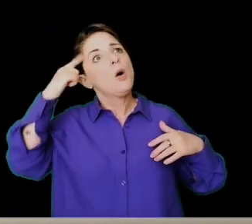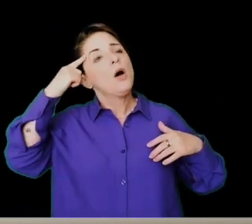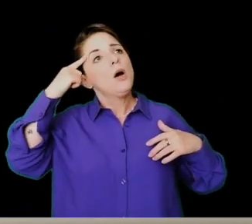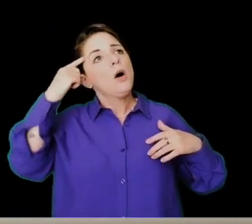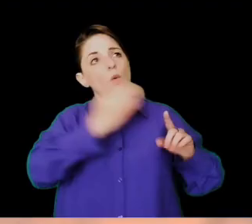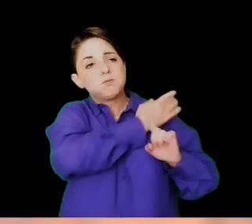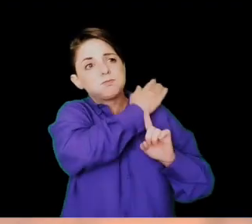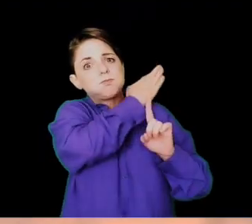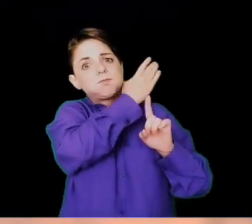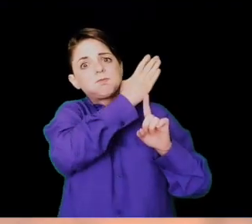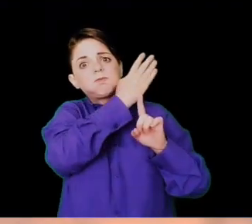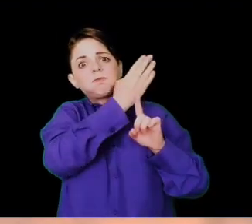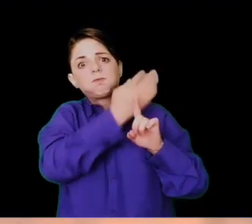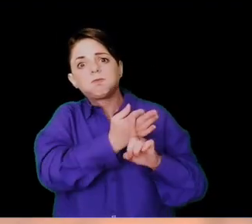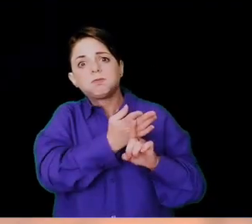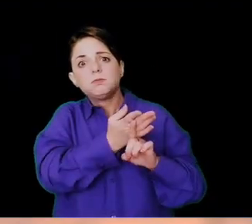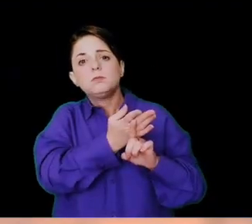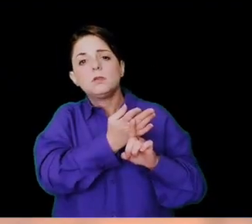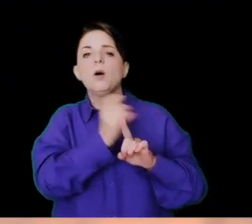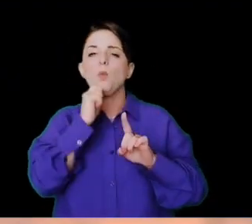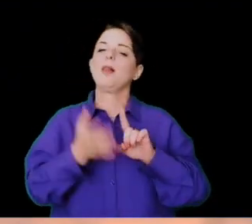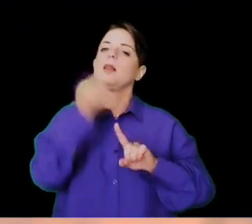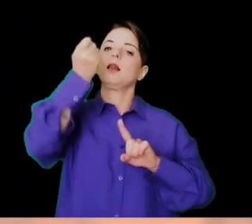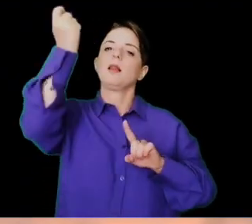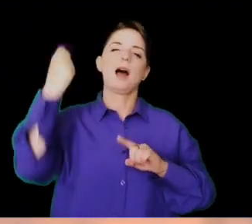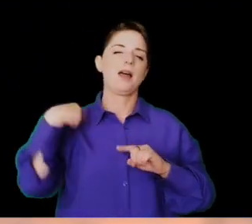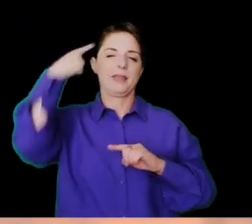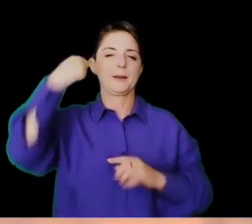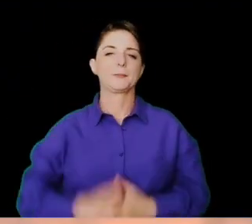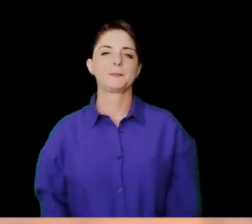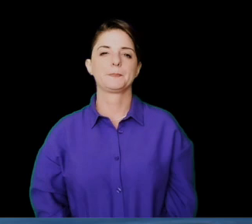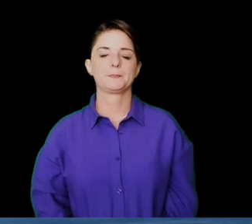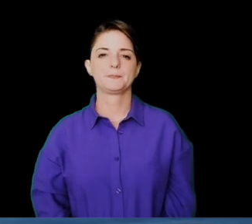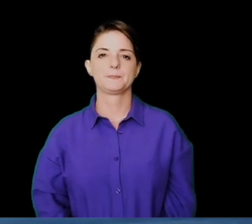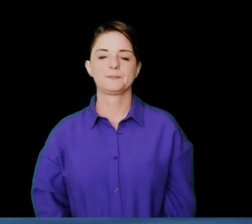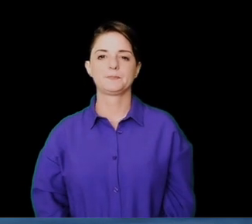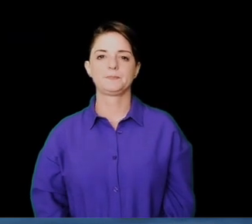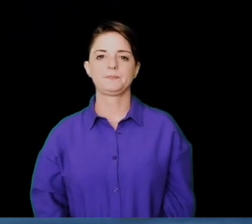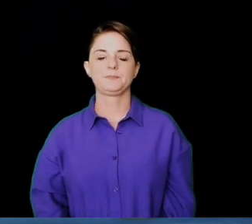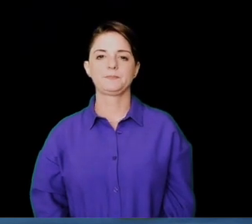reproduction. I think it'll take a long time, but I think we'll succeed in the end.